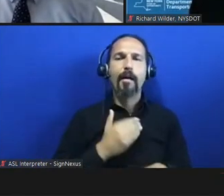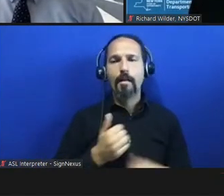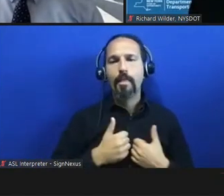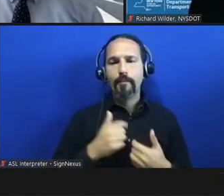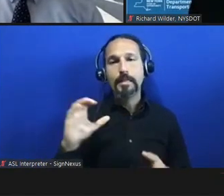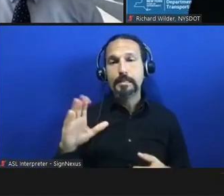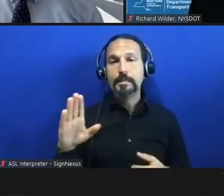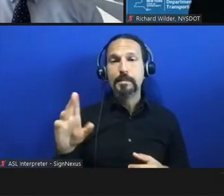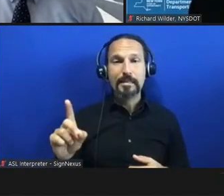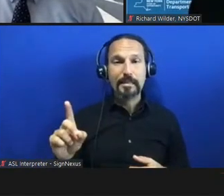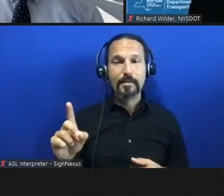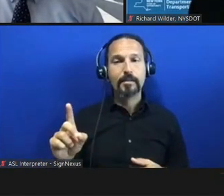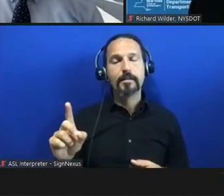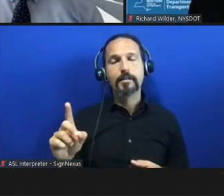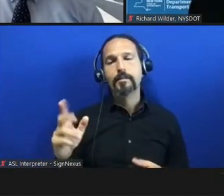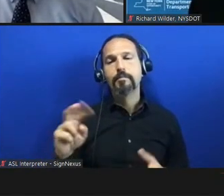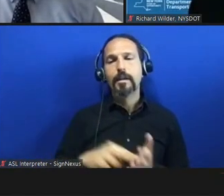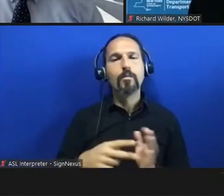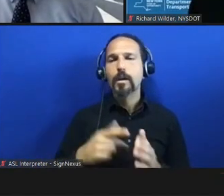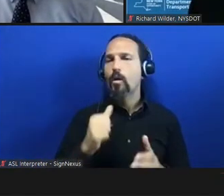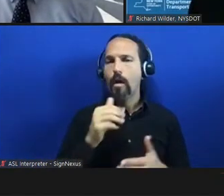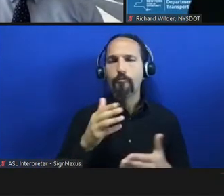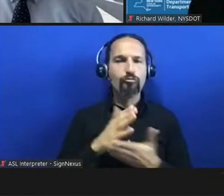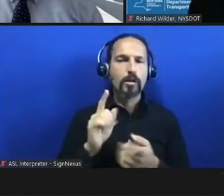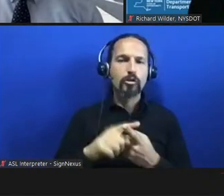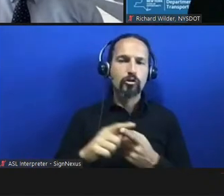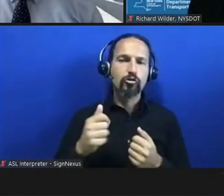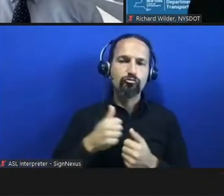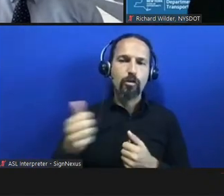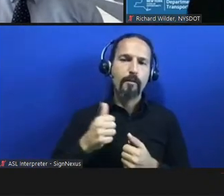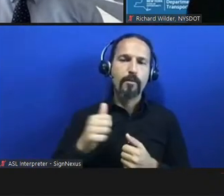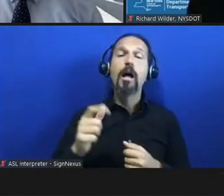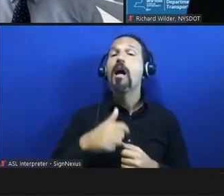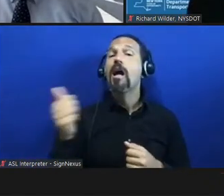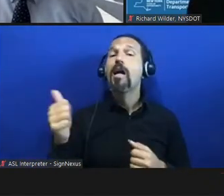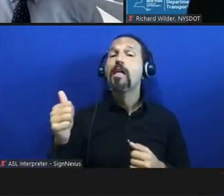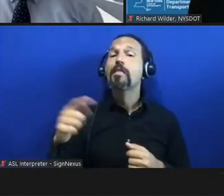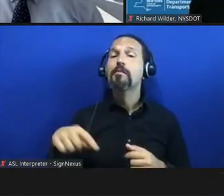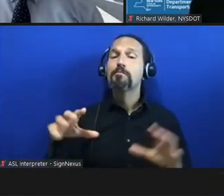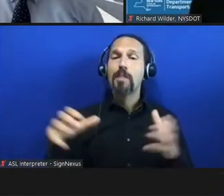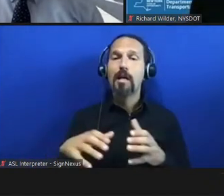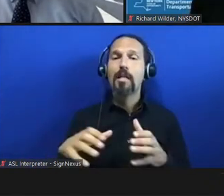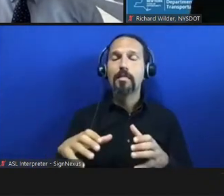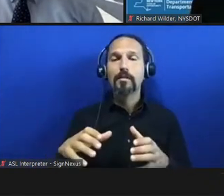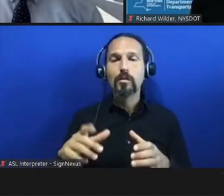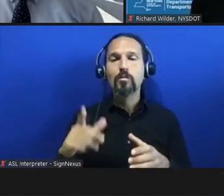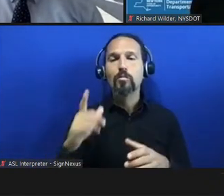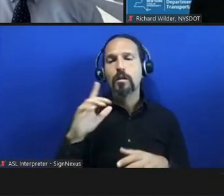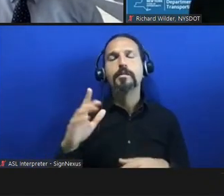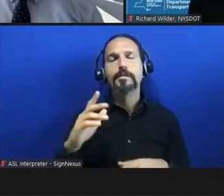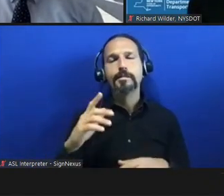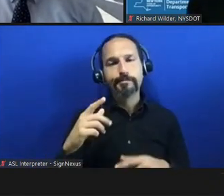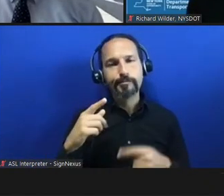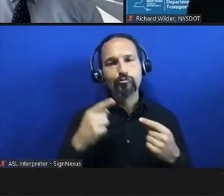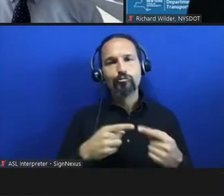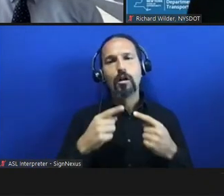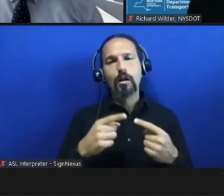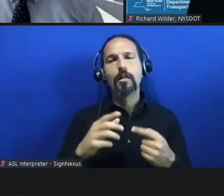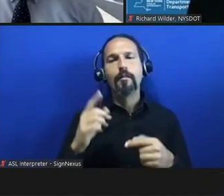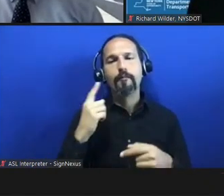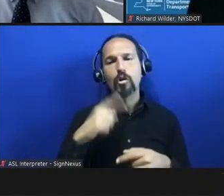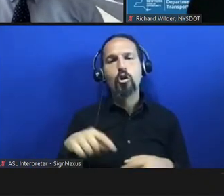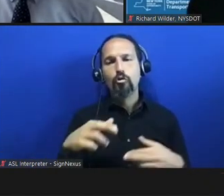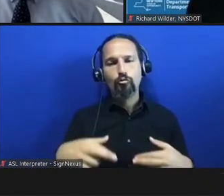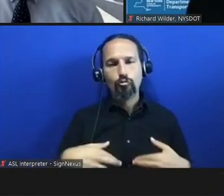virtually erasing our right to travel no other population would face the hardships that would be opposed on